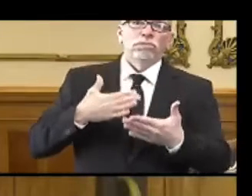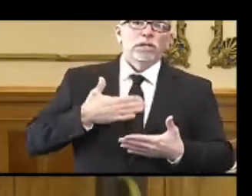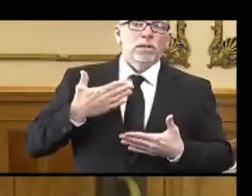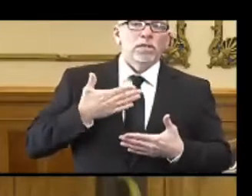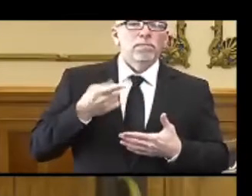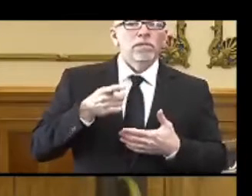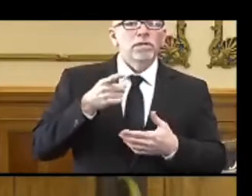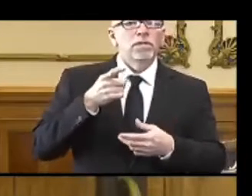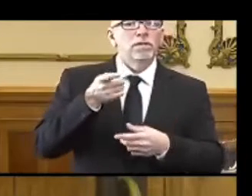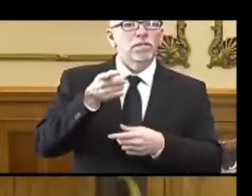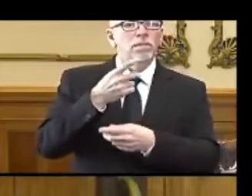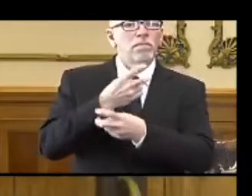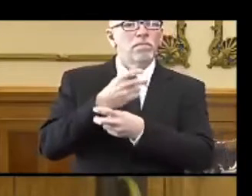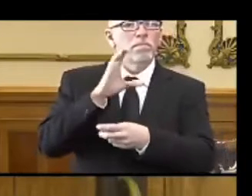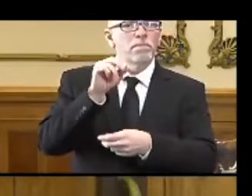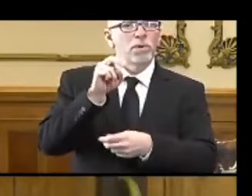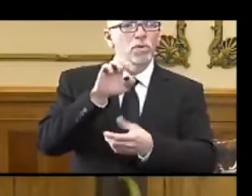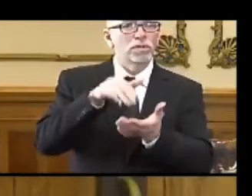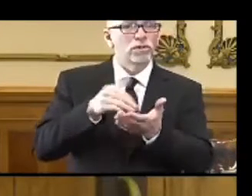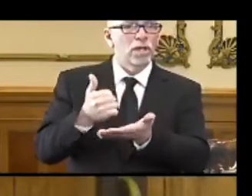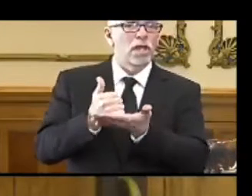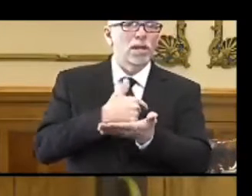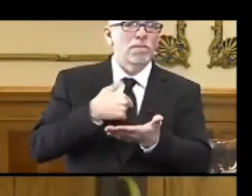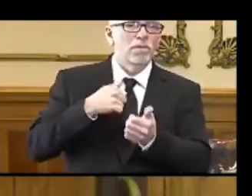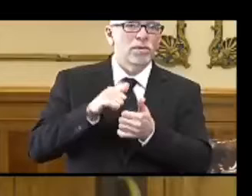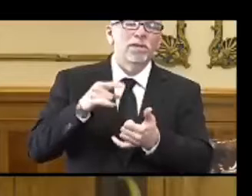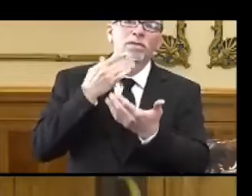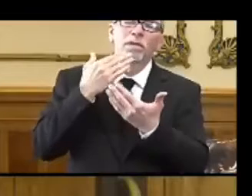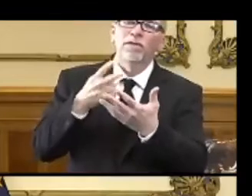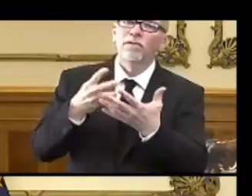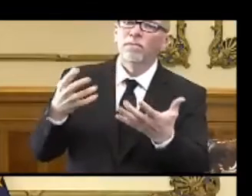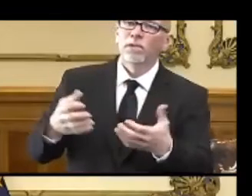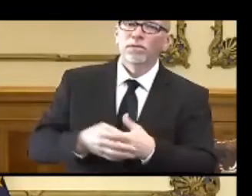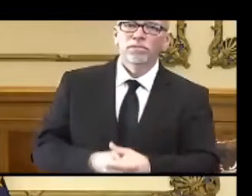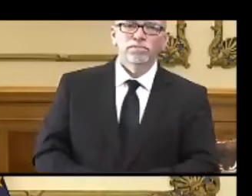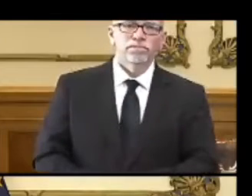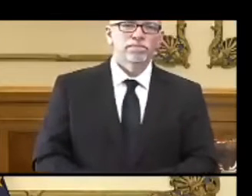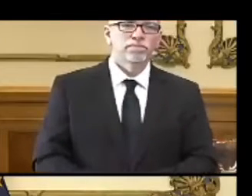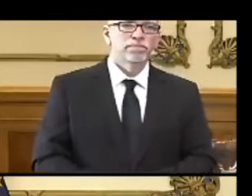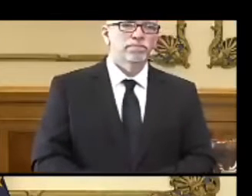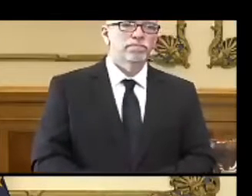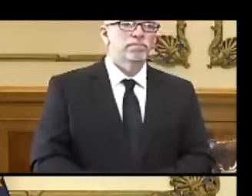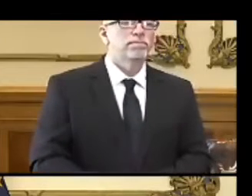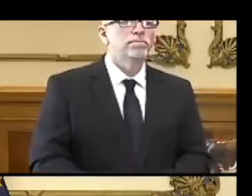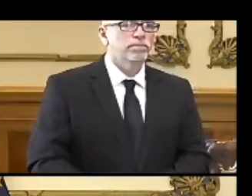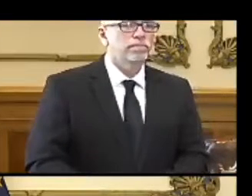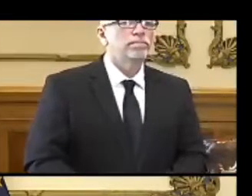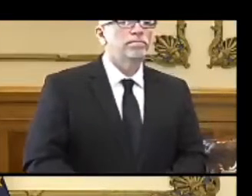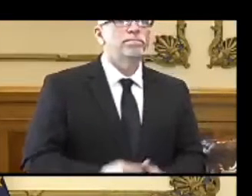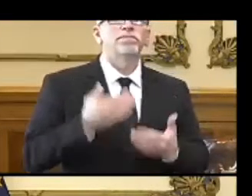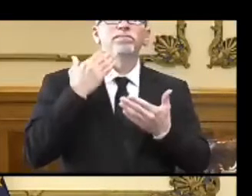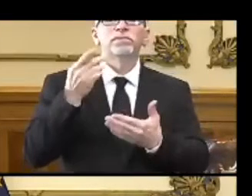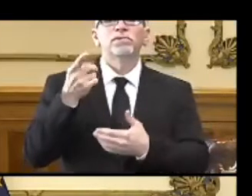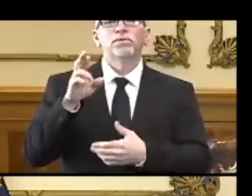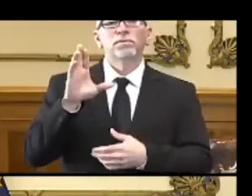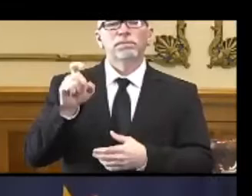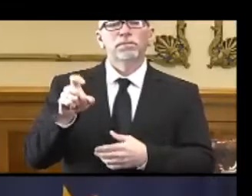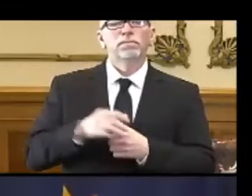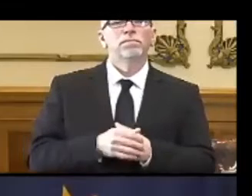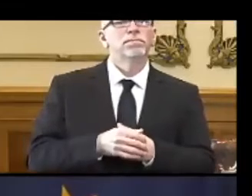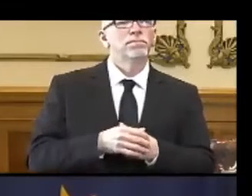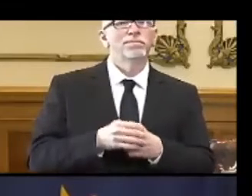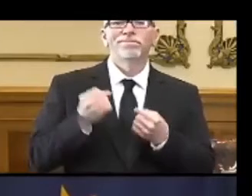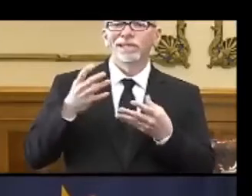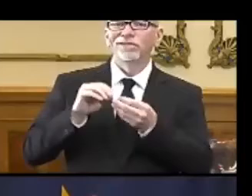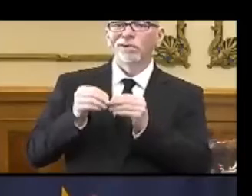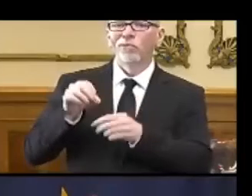Bowen Center has helped us with this. Thank you very much. Thank you, Dr. Box. A lot of